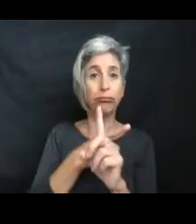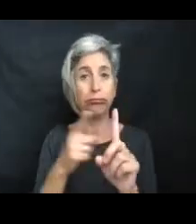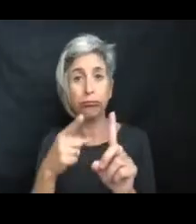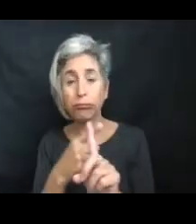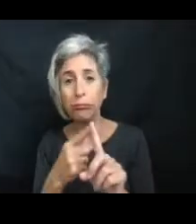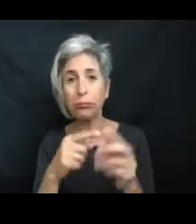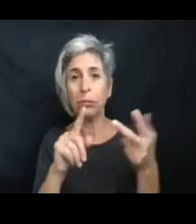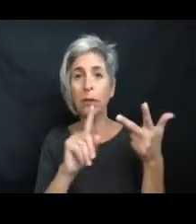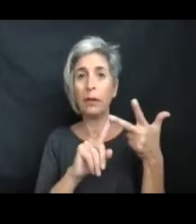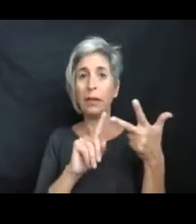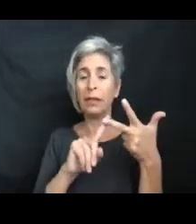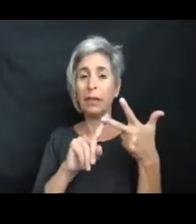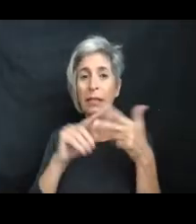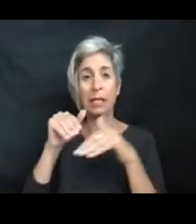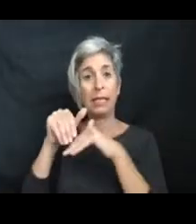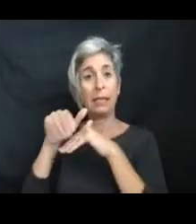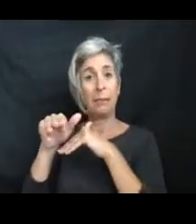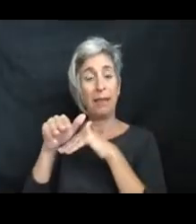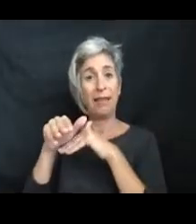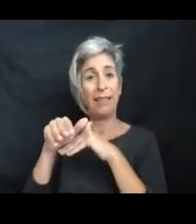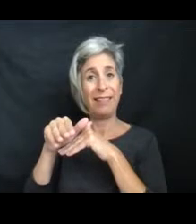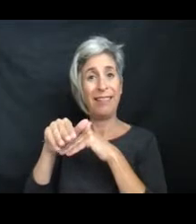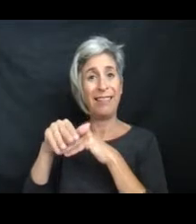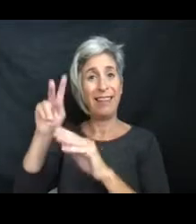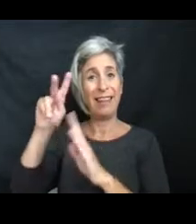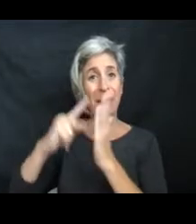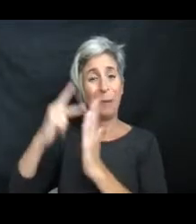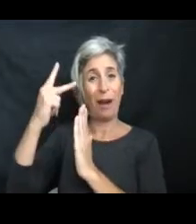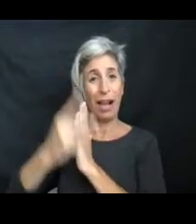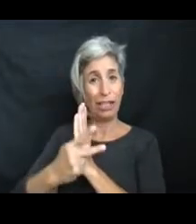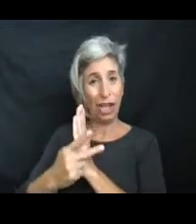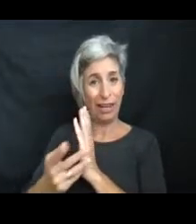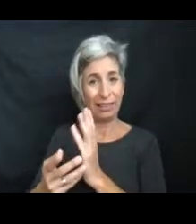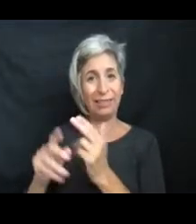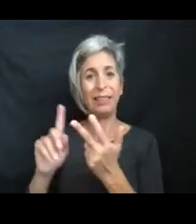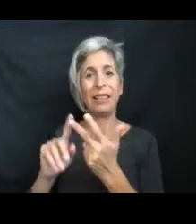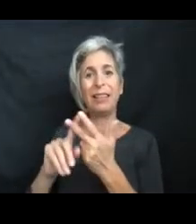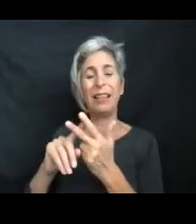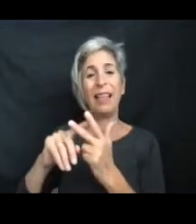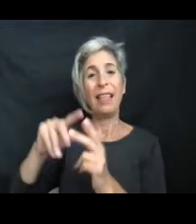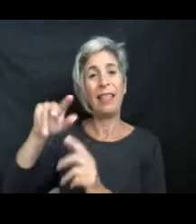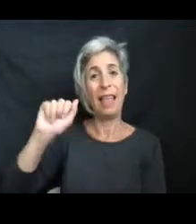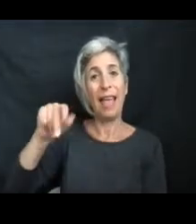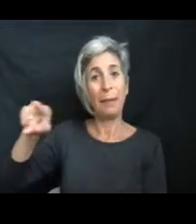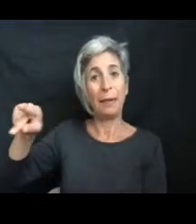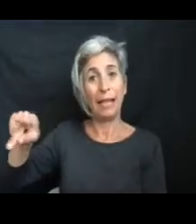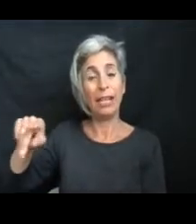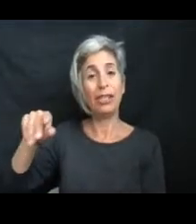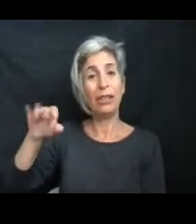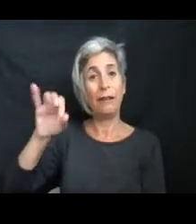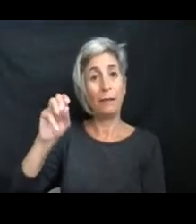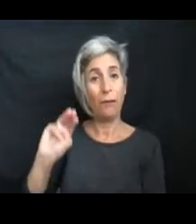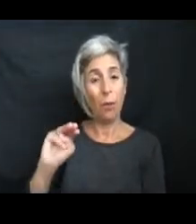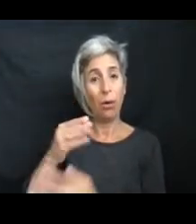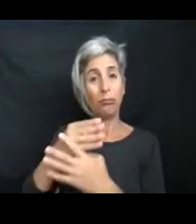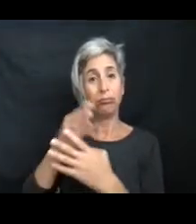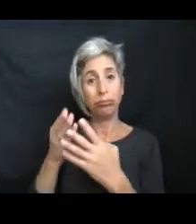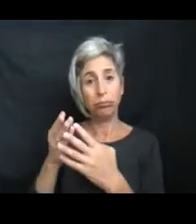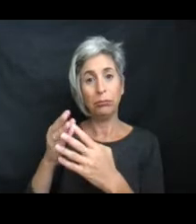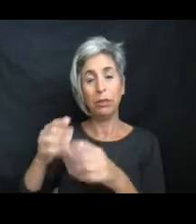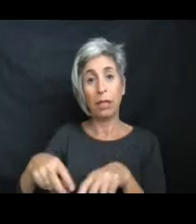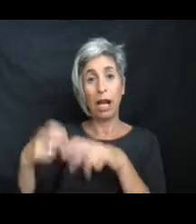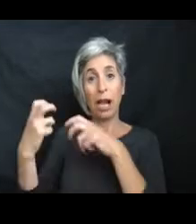then submit a project, show you how we have GIS validation, the application form, and uploading files. Then we will show you how